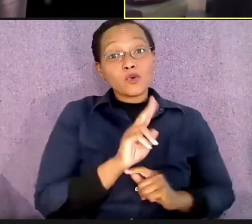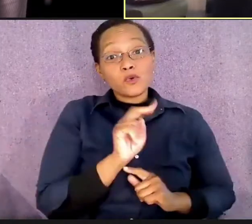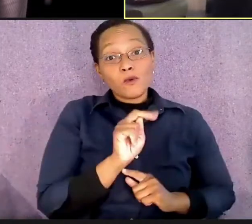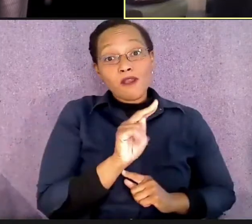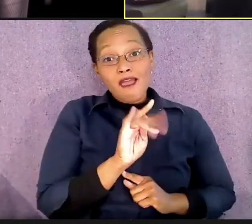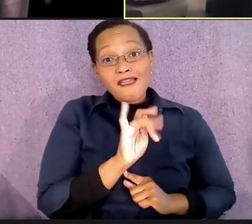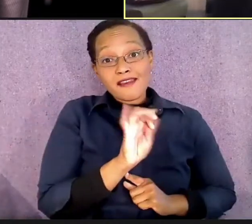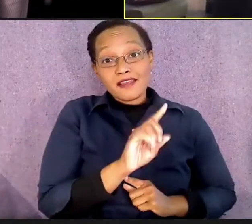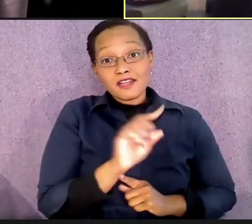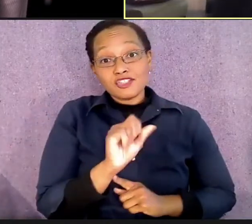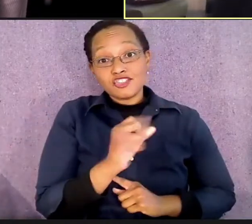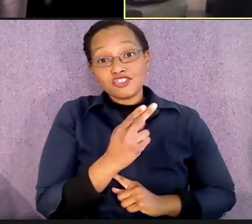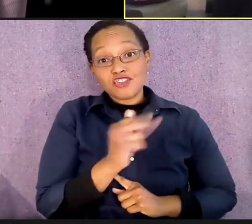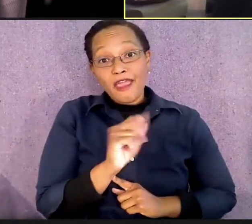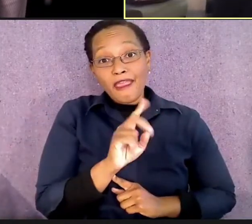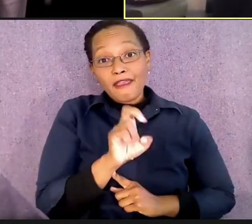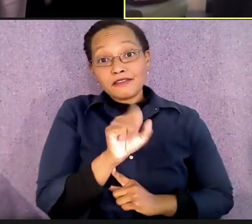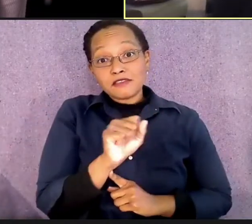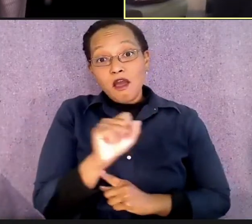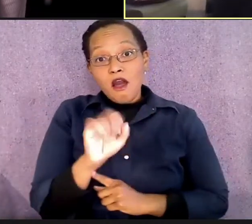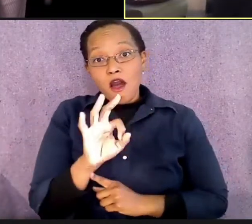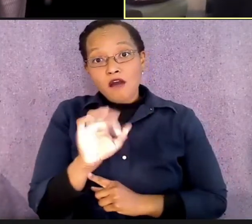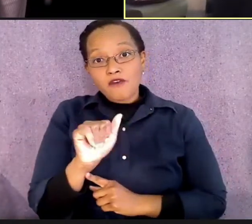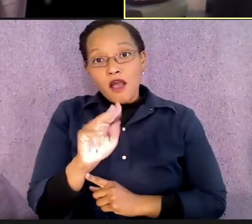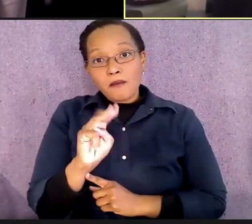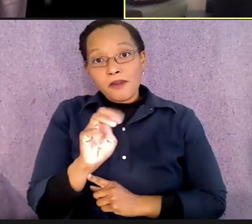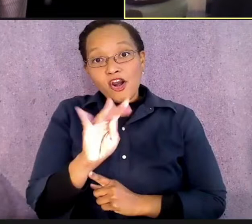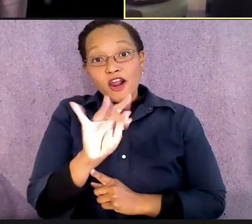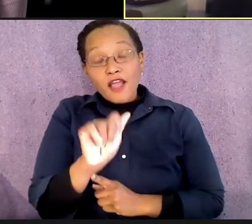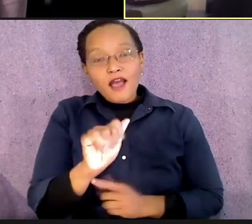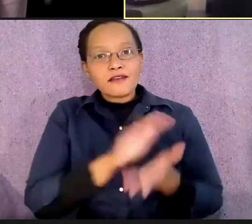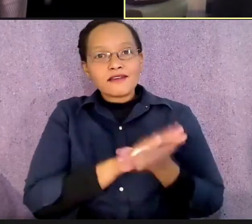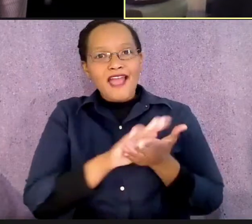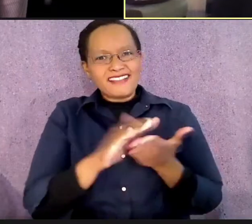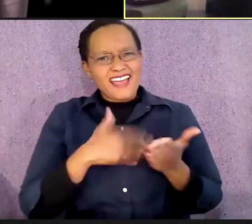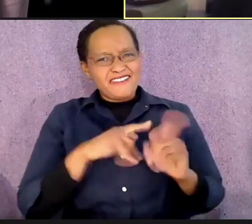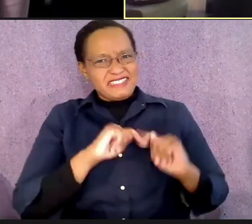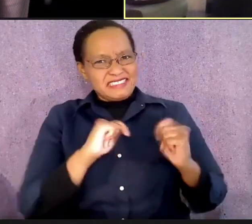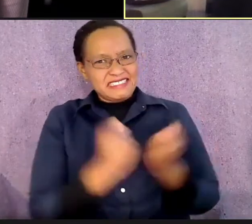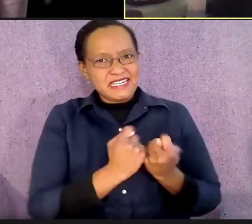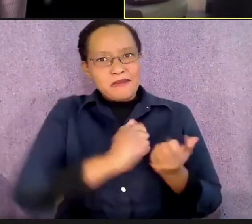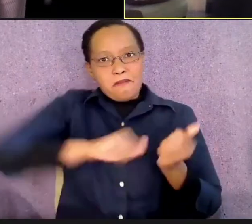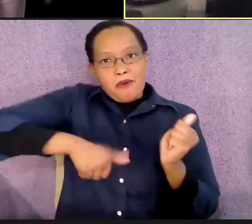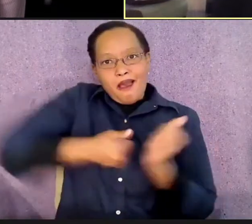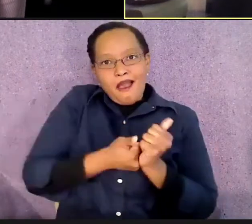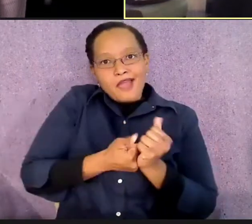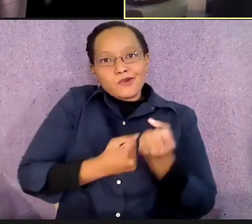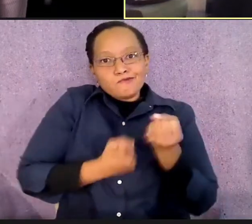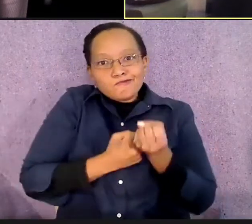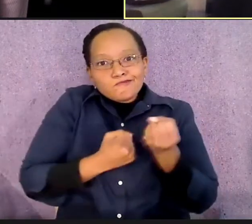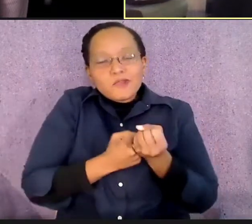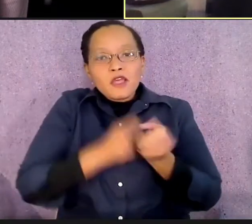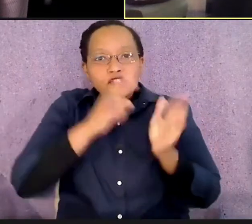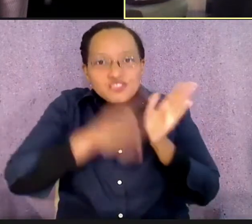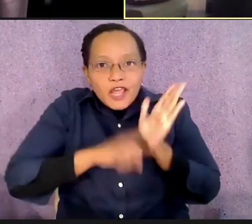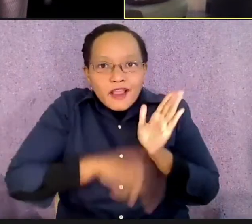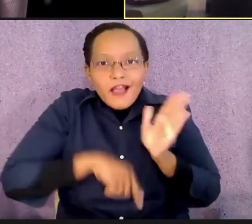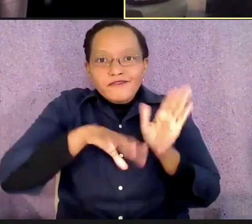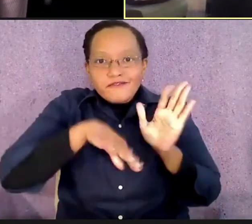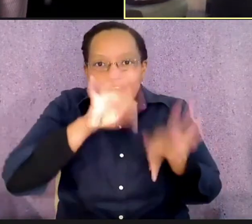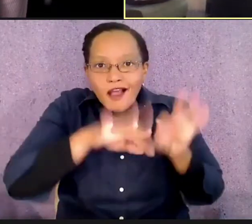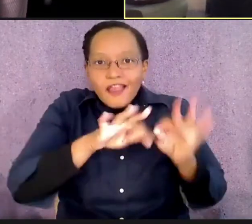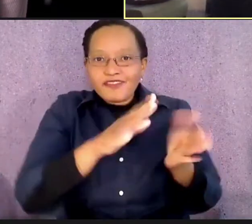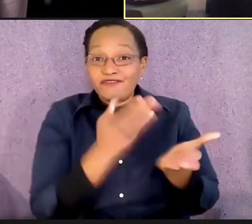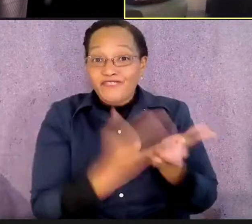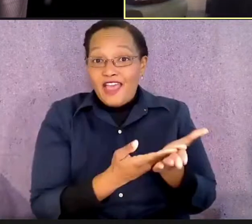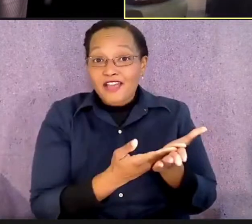are backed up by facts. And I appreciate that. So that when I say things about like institution, like we did